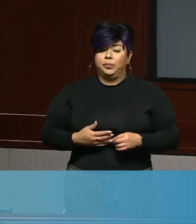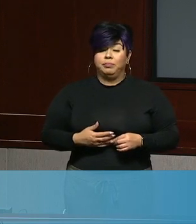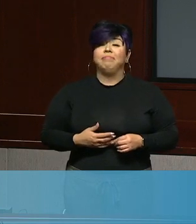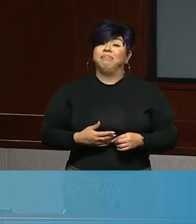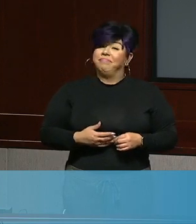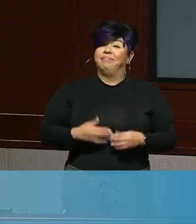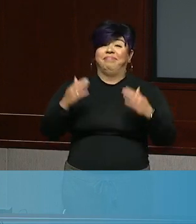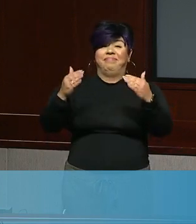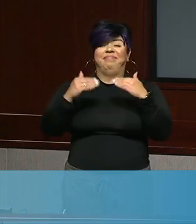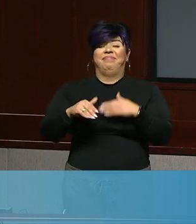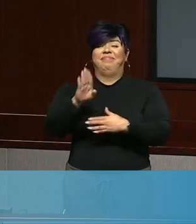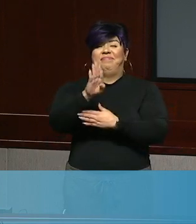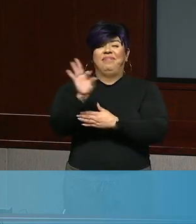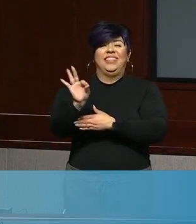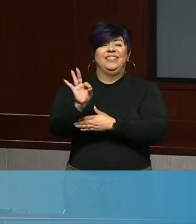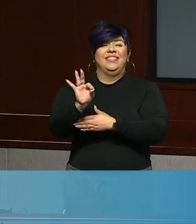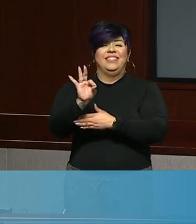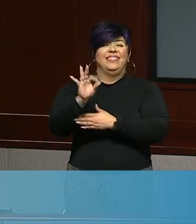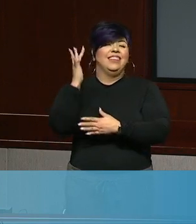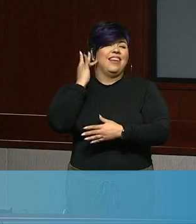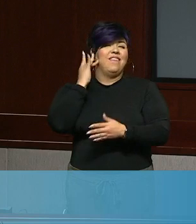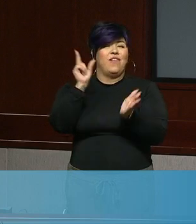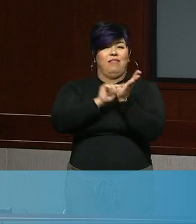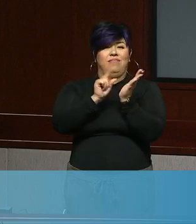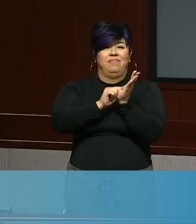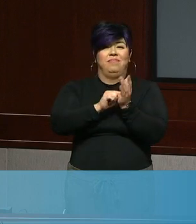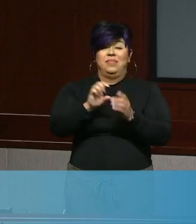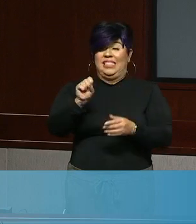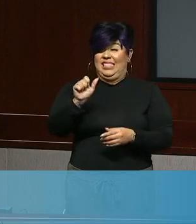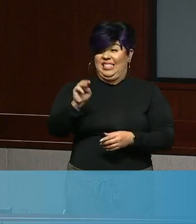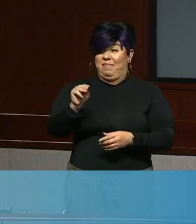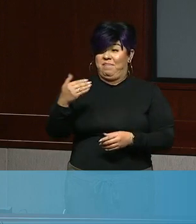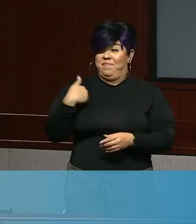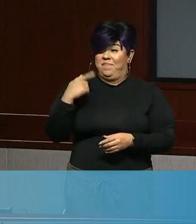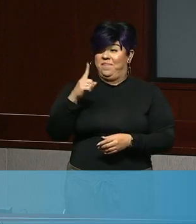Okay, the Bakersfield Californian. Sam, any questions?